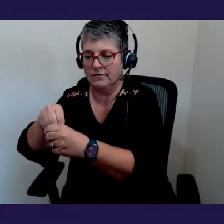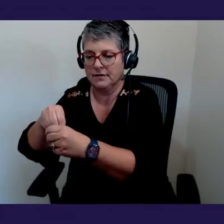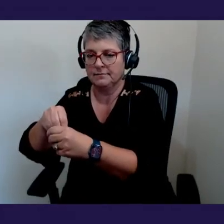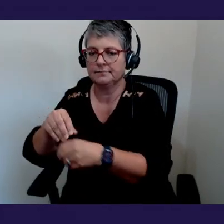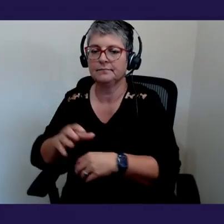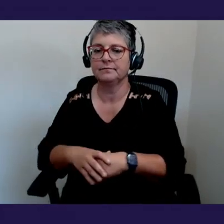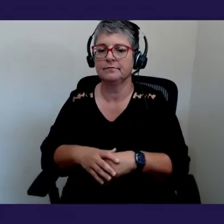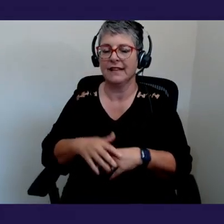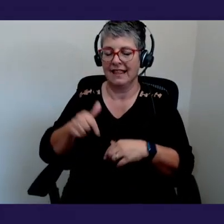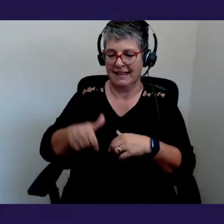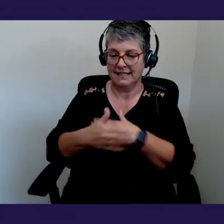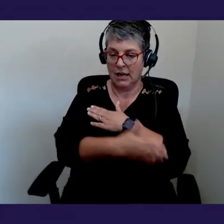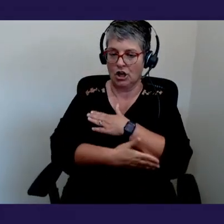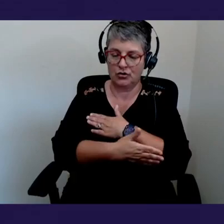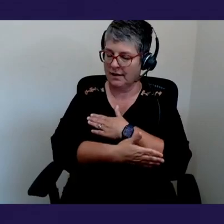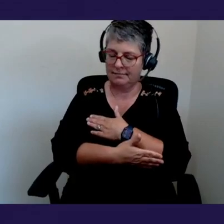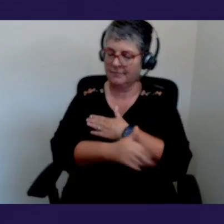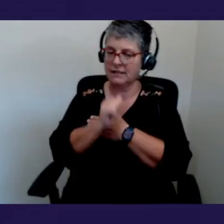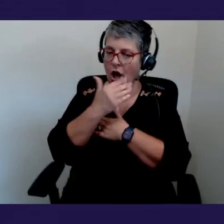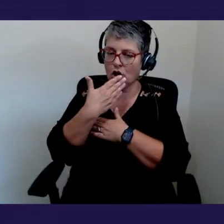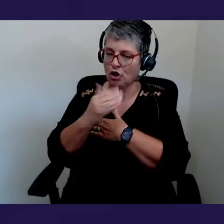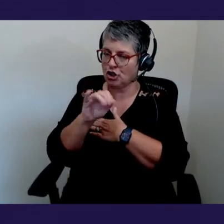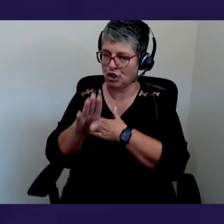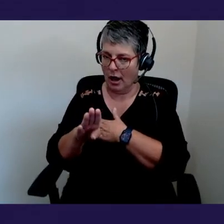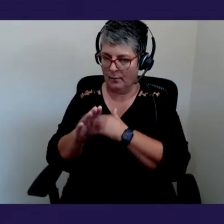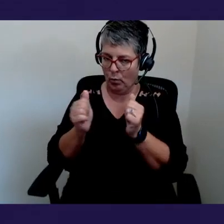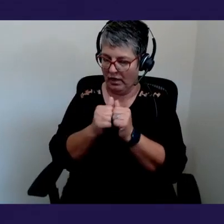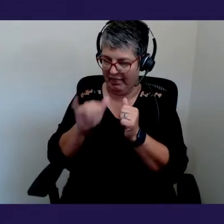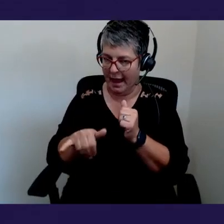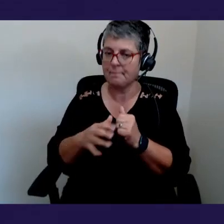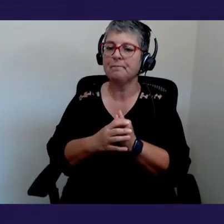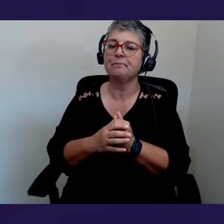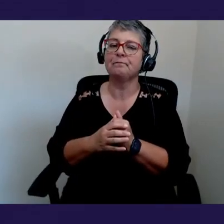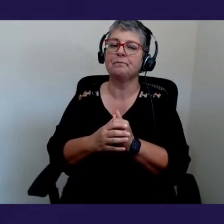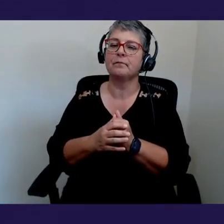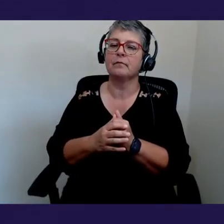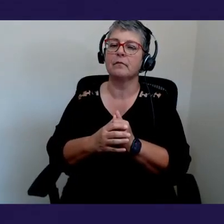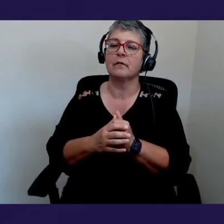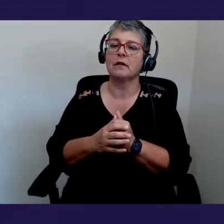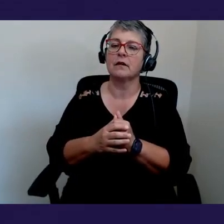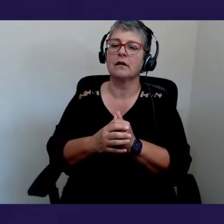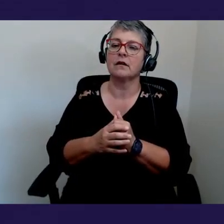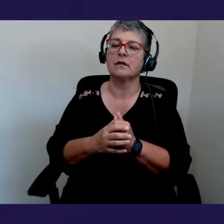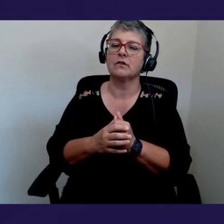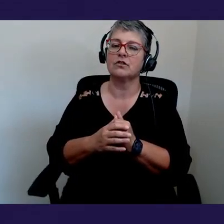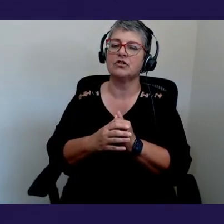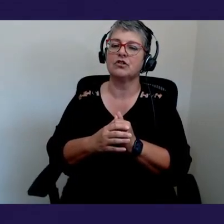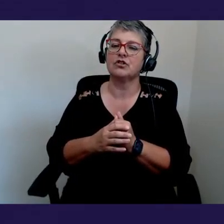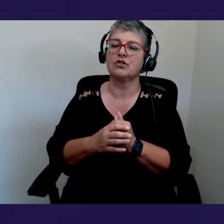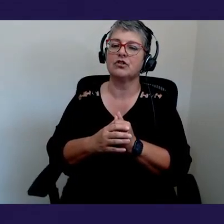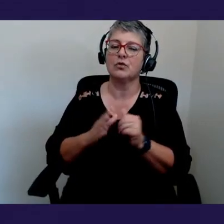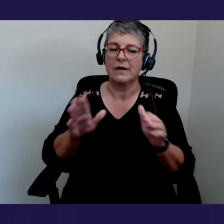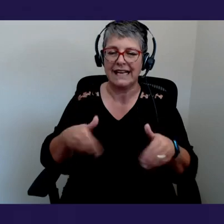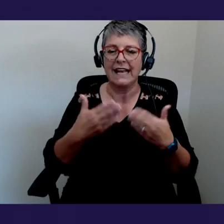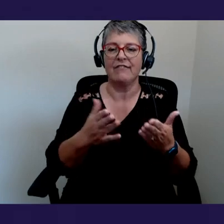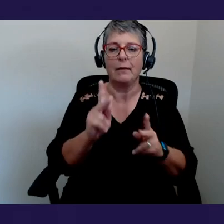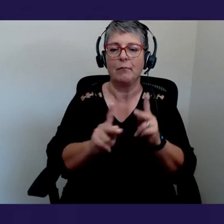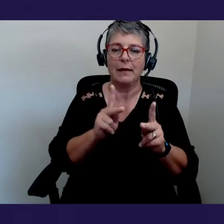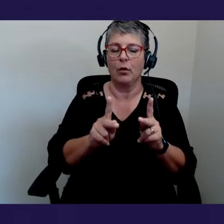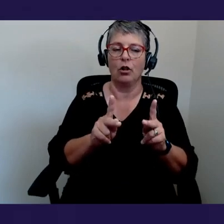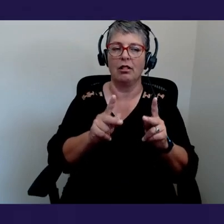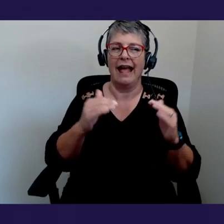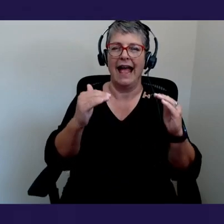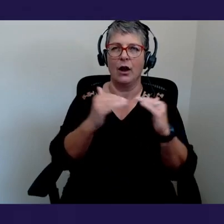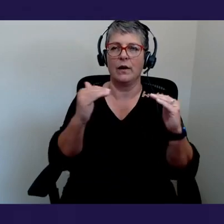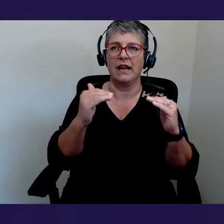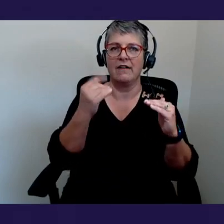in this country in giving people ways to have equity in their own pandemic response.